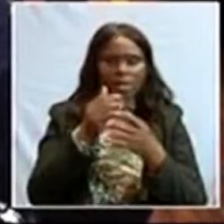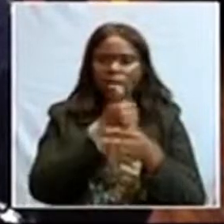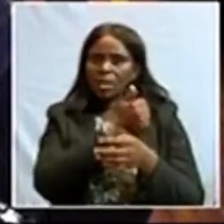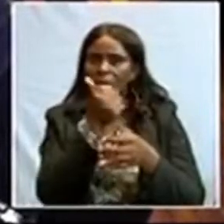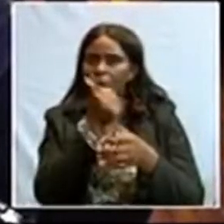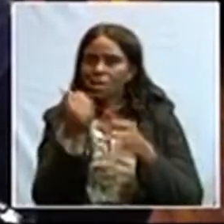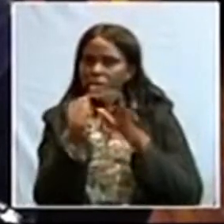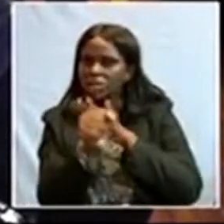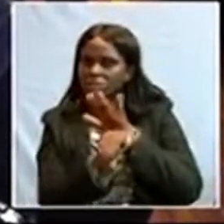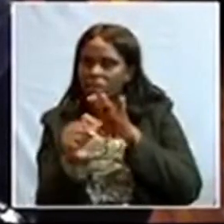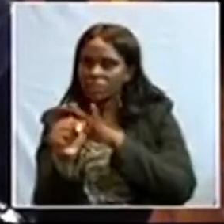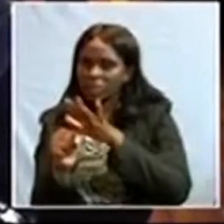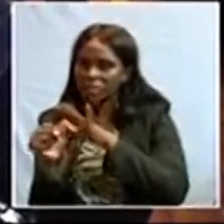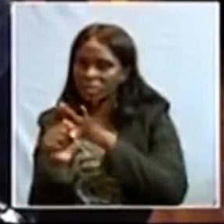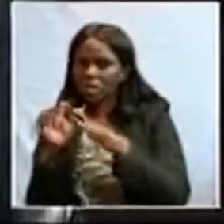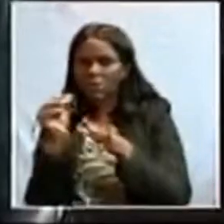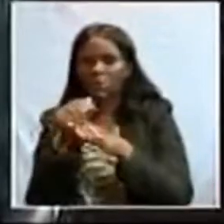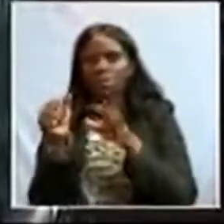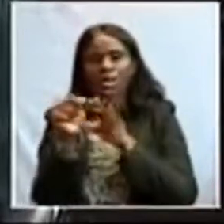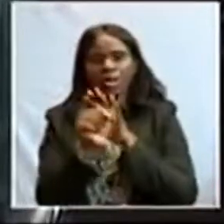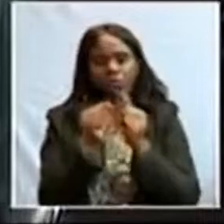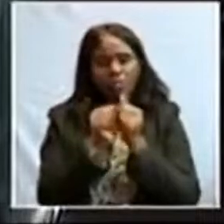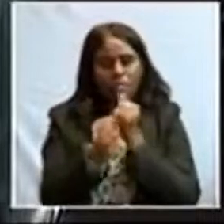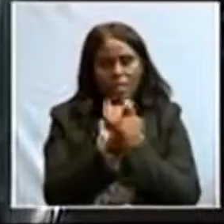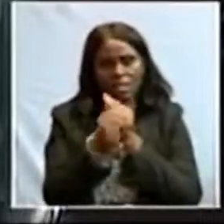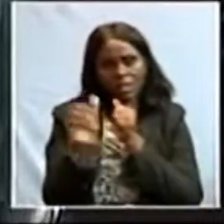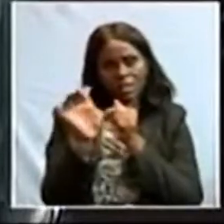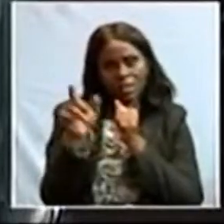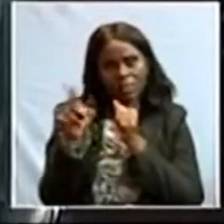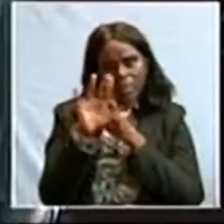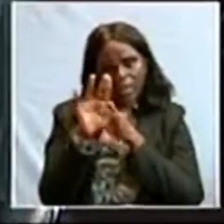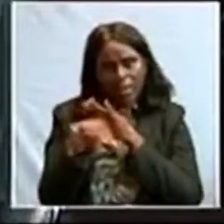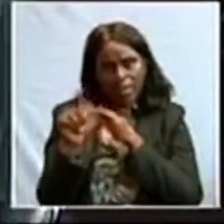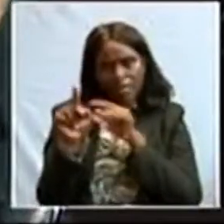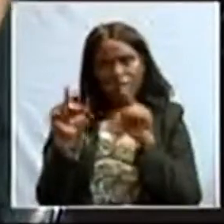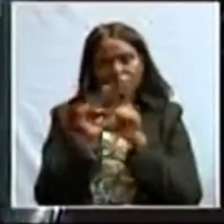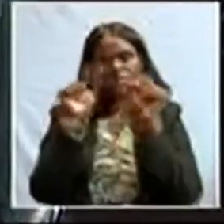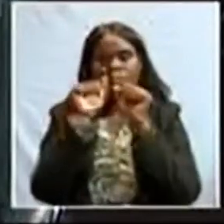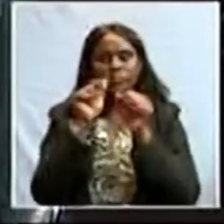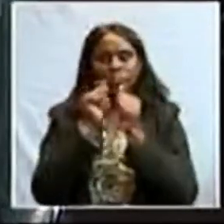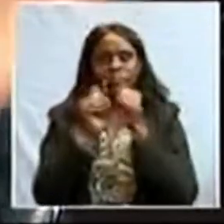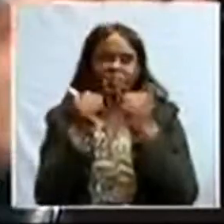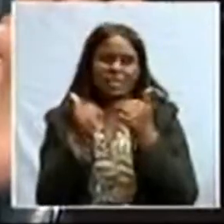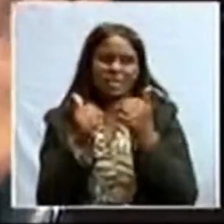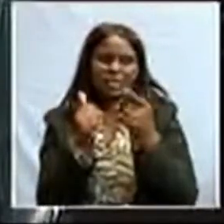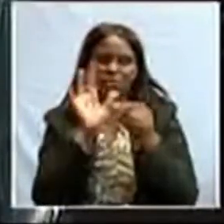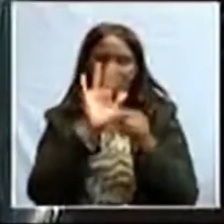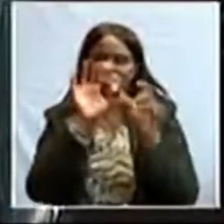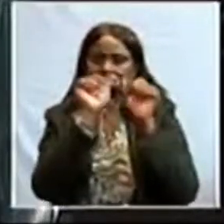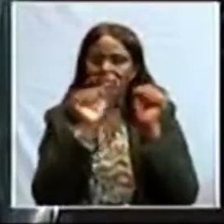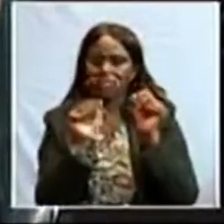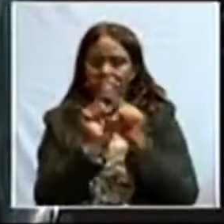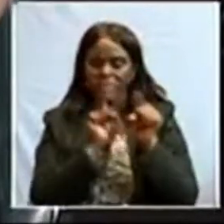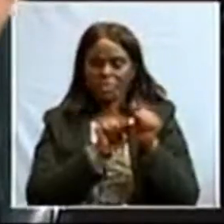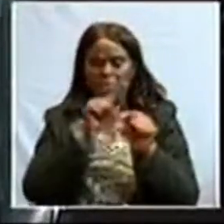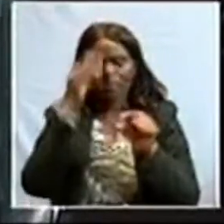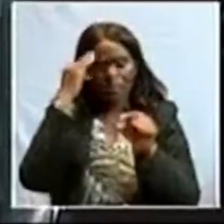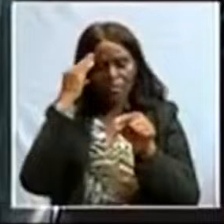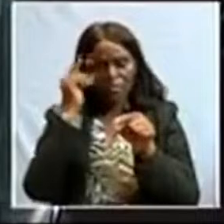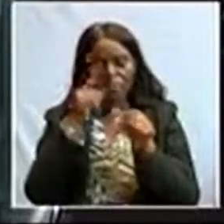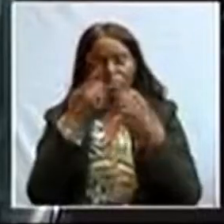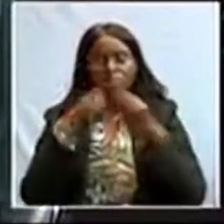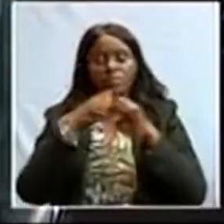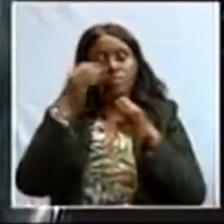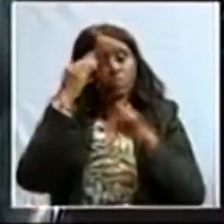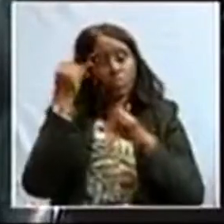other sections will fall under that particular structure? Because currently your structure is known. You probably even know